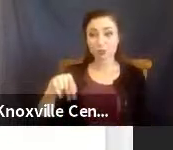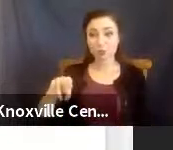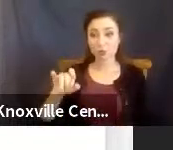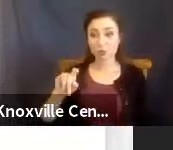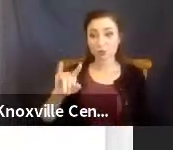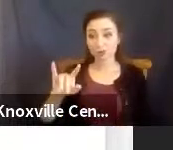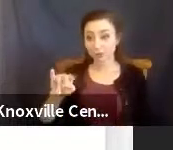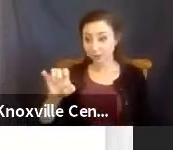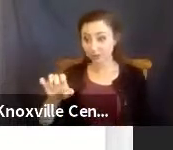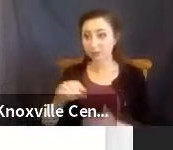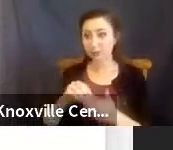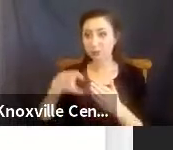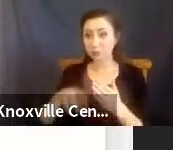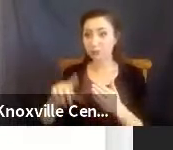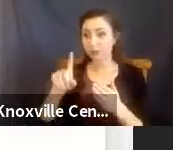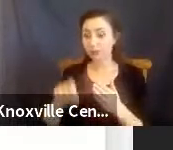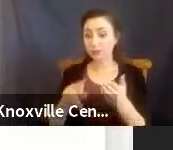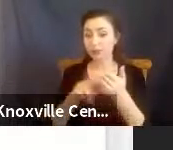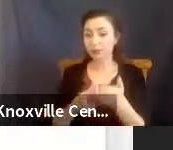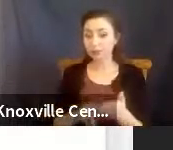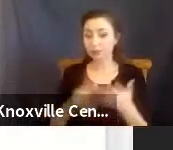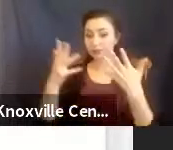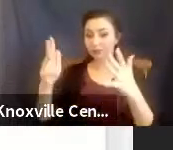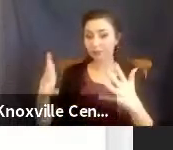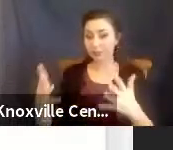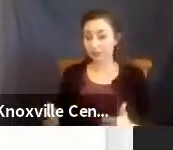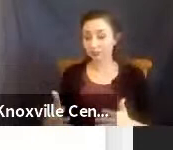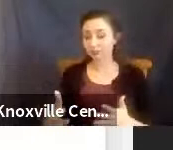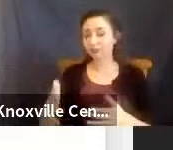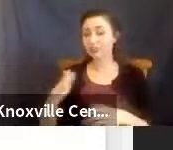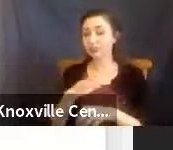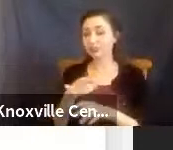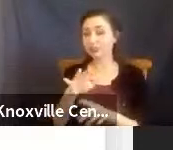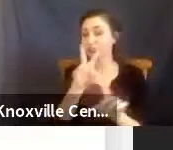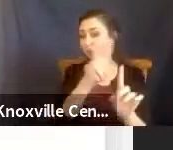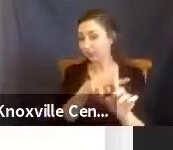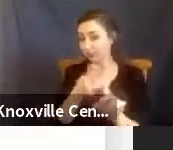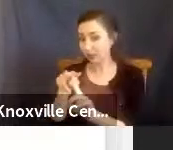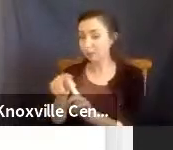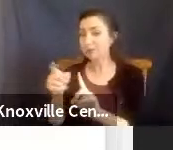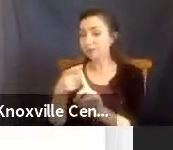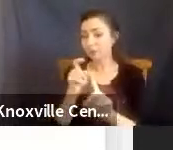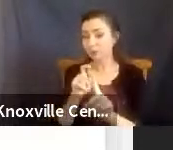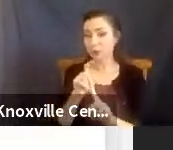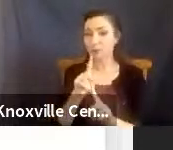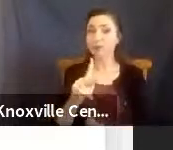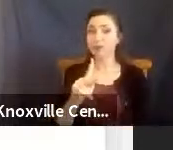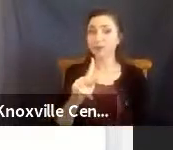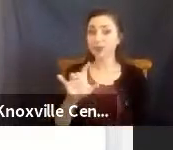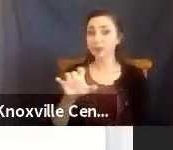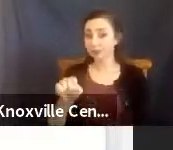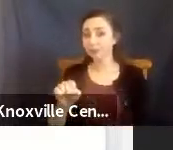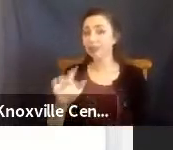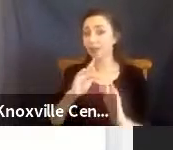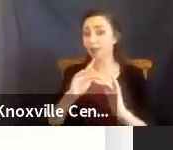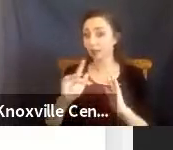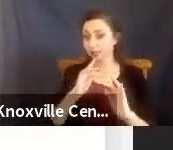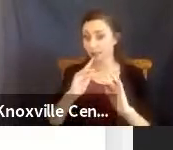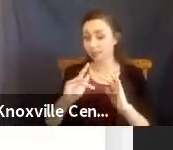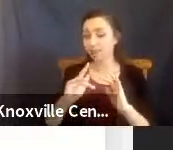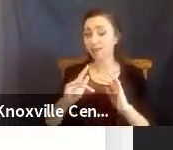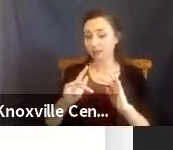all students must sign in and complete assignments provided to them through the KCS online platform.